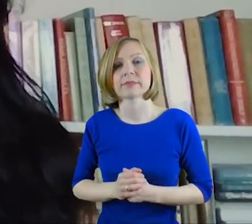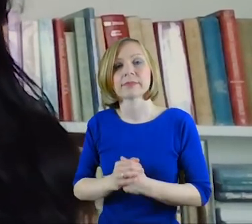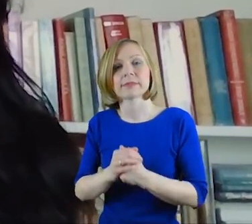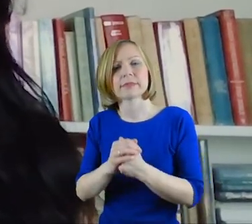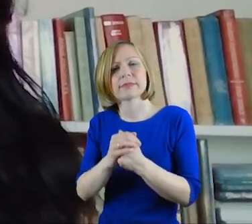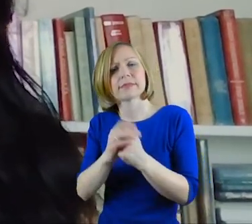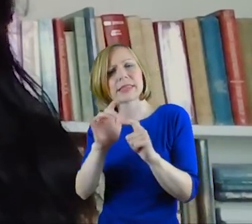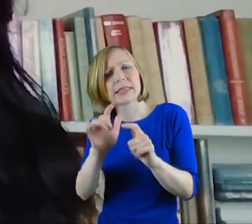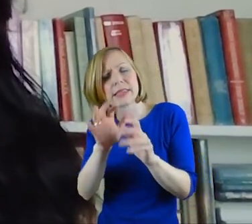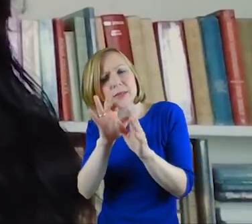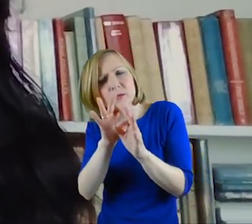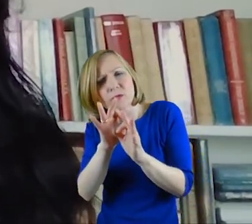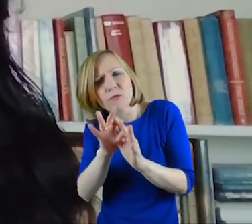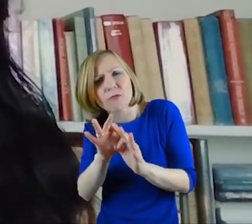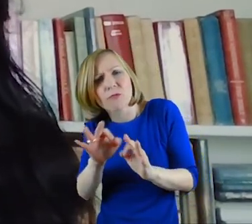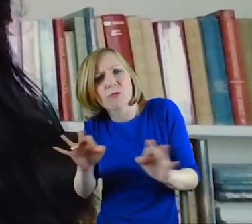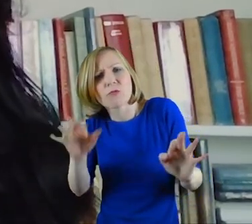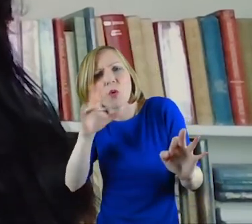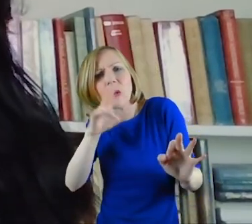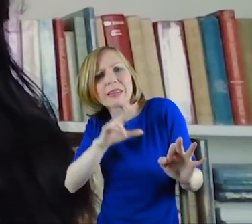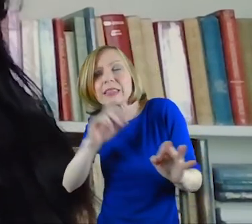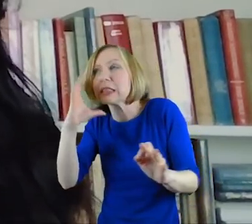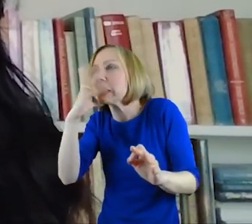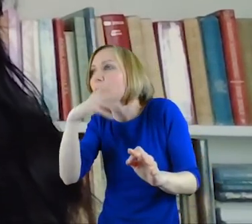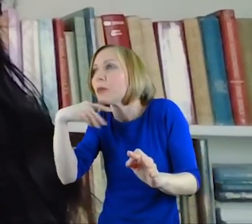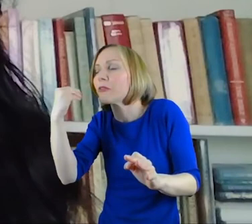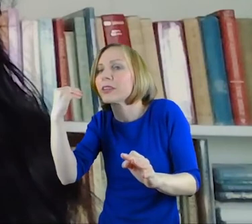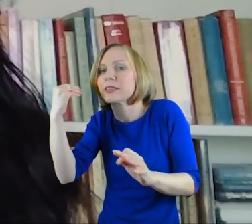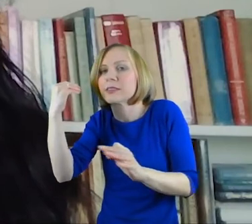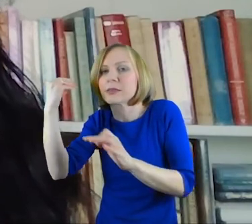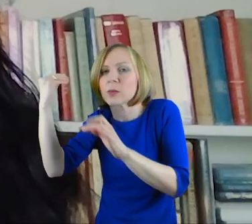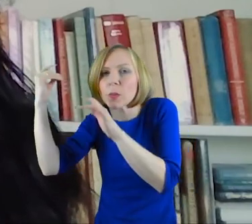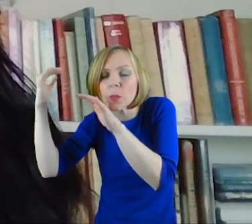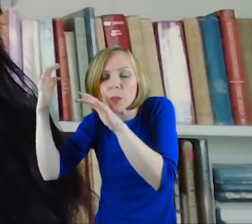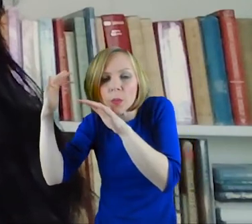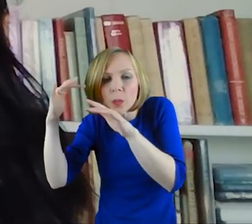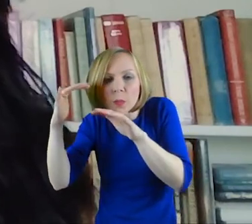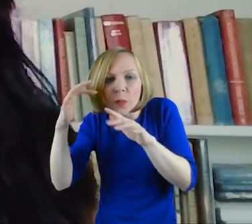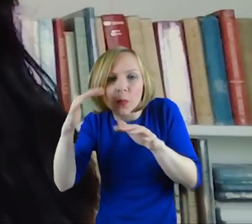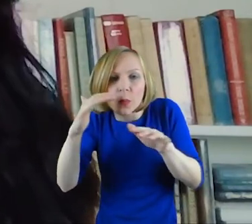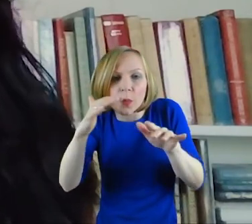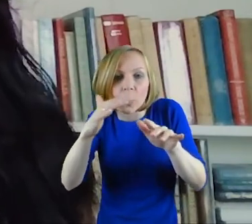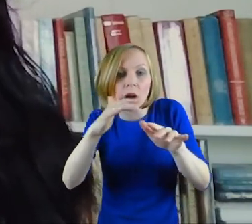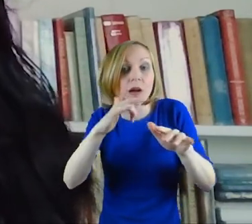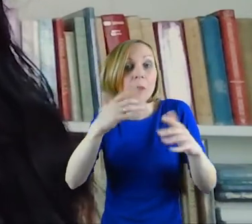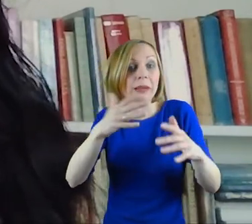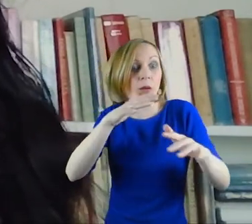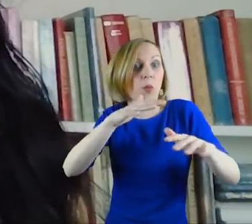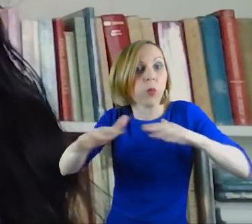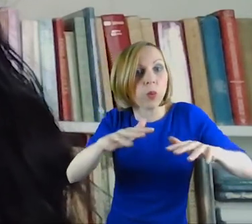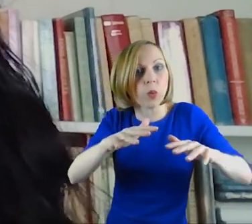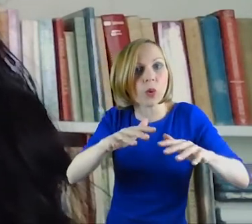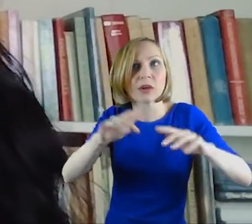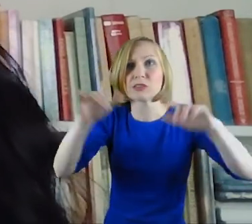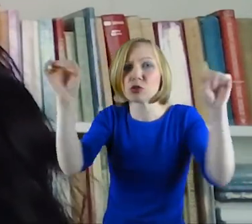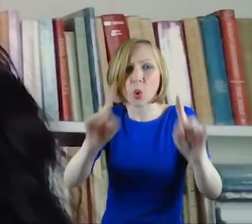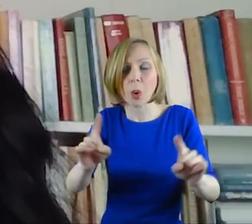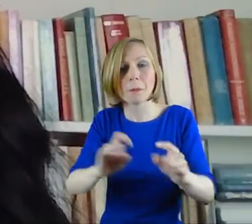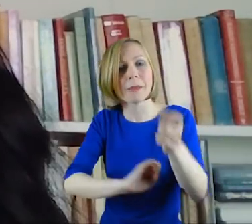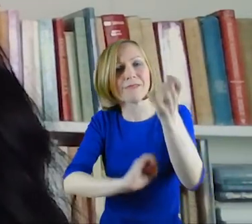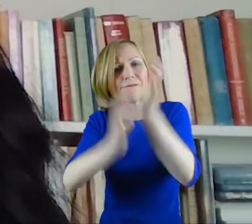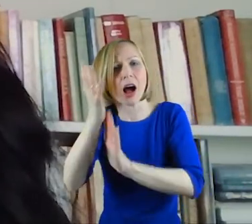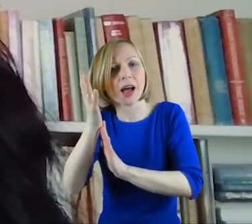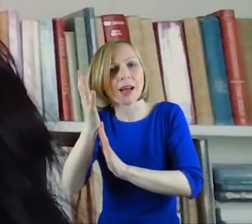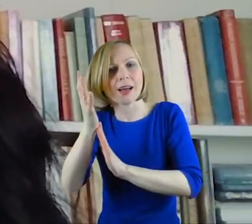Still small voice, spirit, seep softly, after quake, storm and fire,